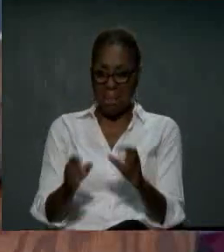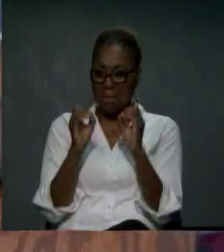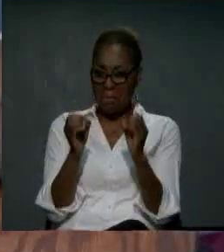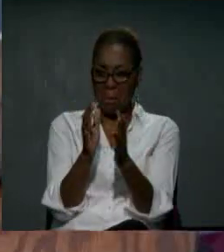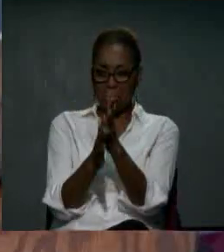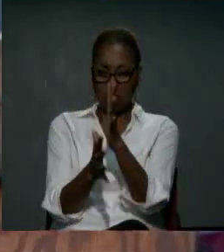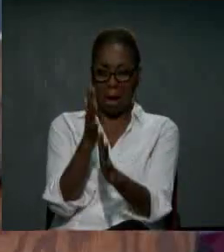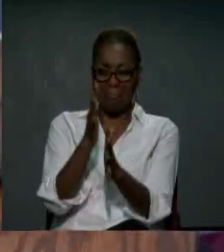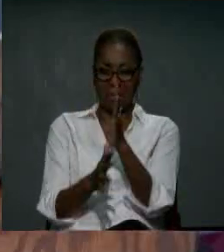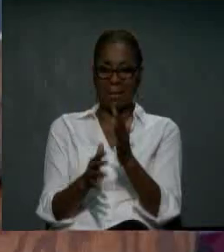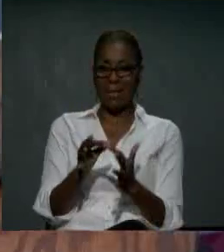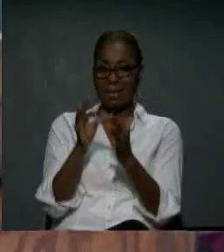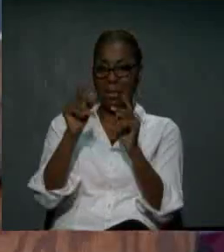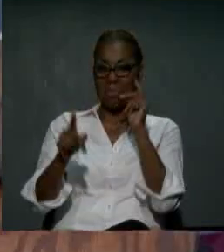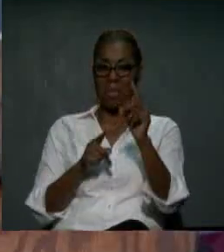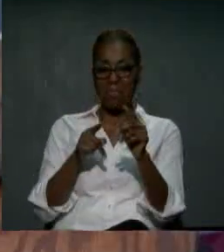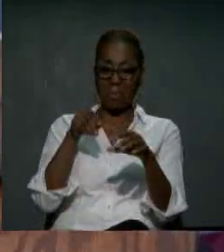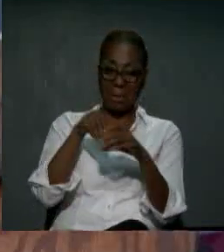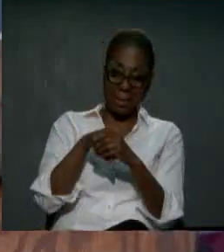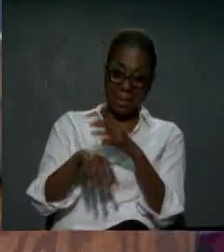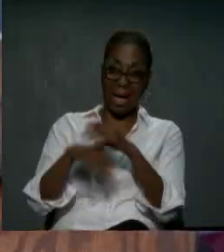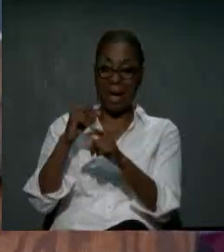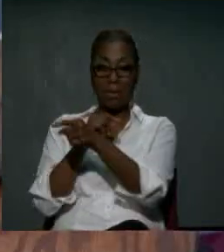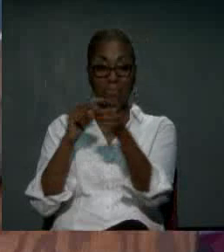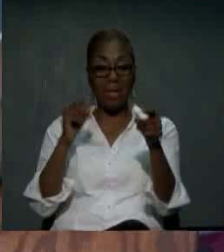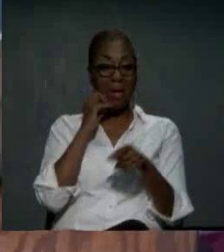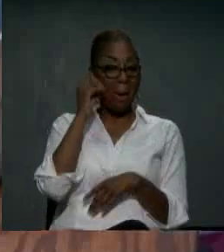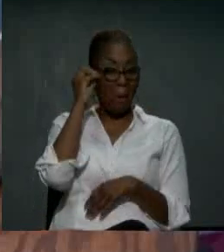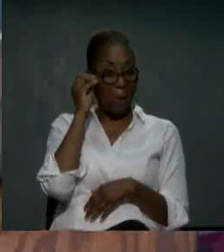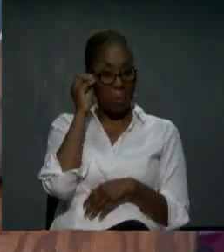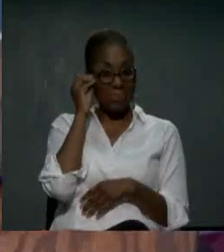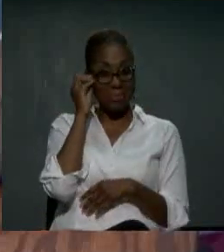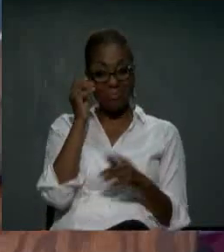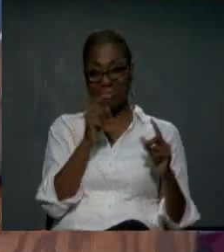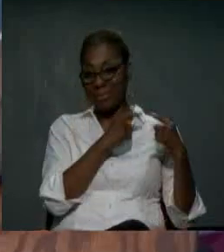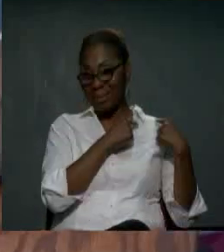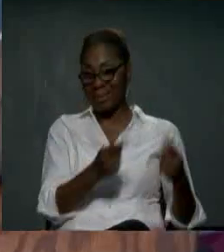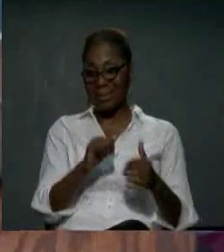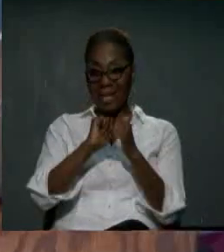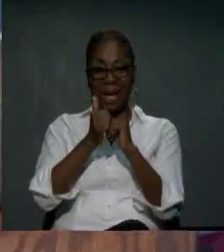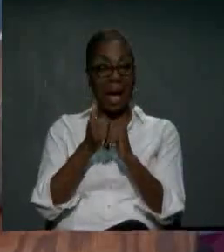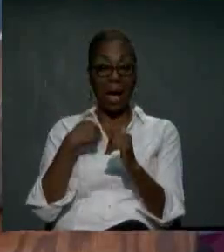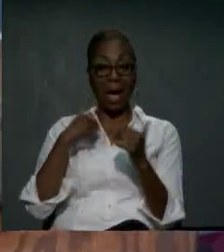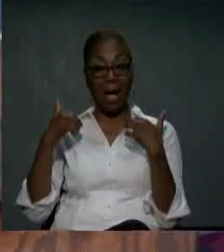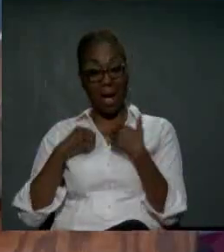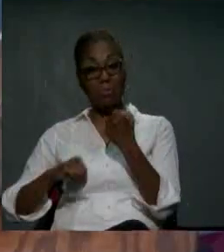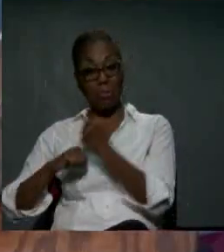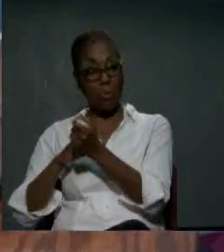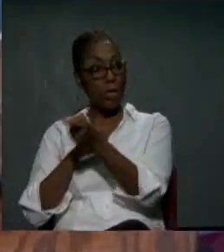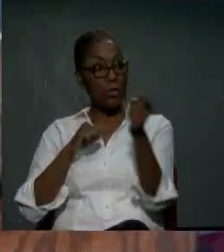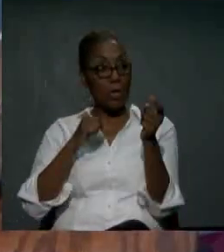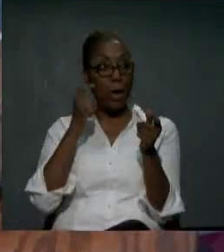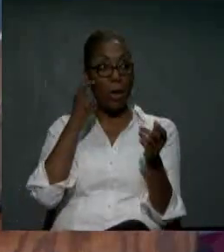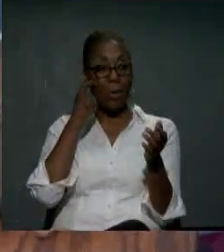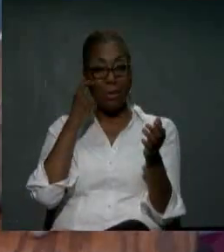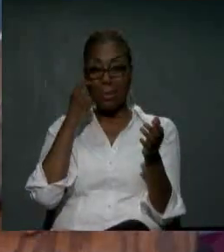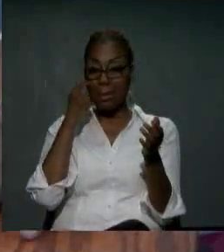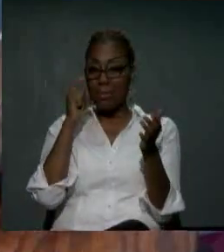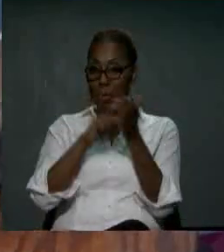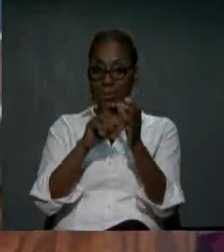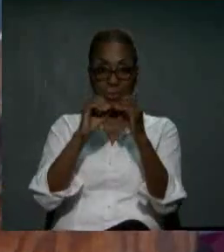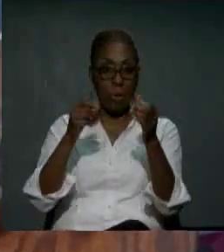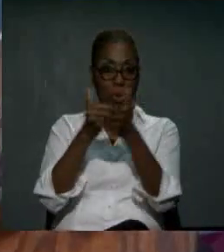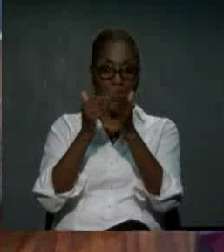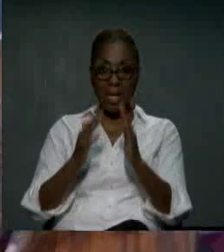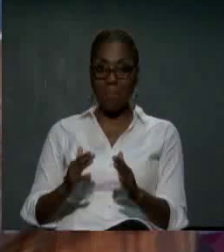traffic, except for people going in and out their houses that's been there. I have the support. You notice there's no neighbors here fighting me.